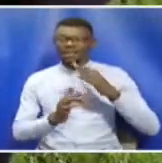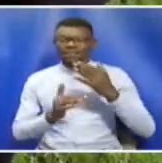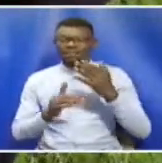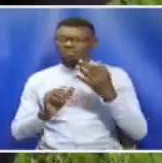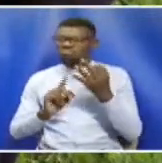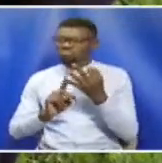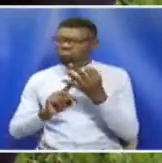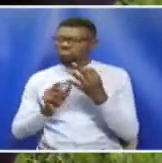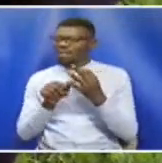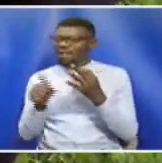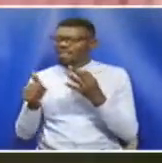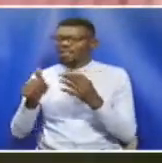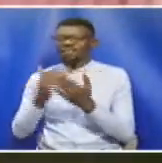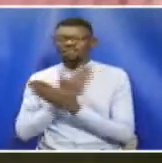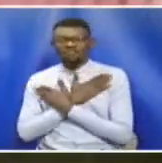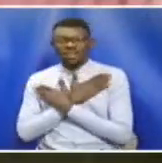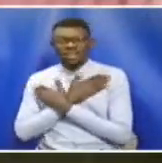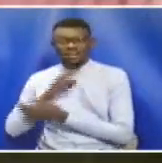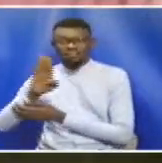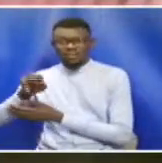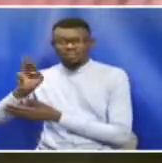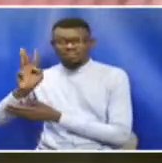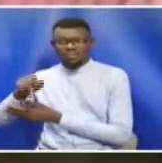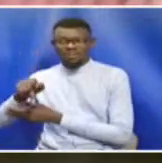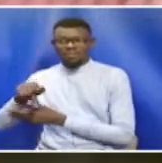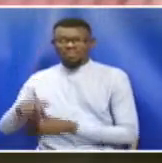of his fellow MPs.